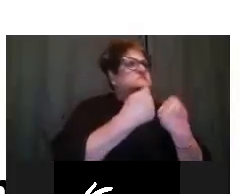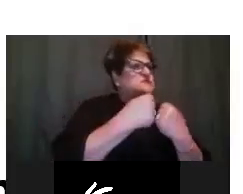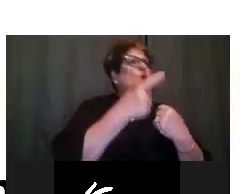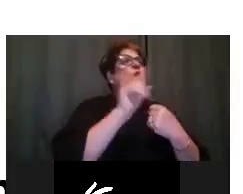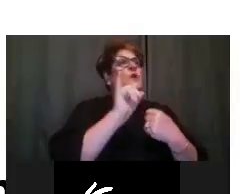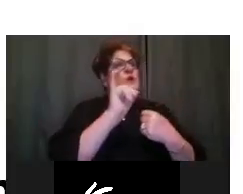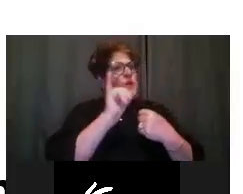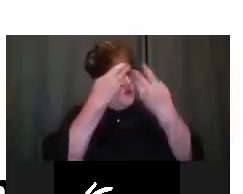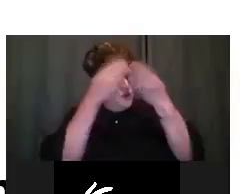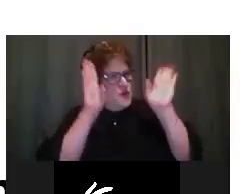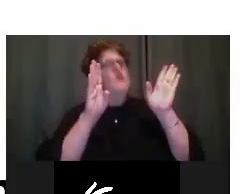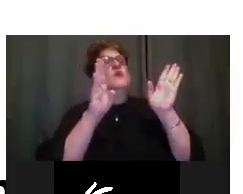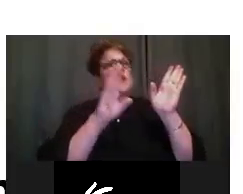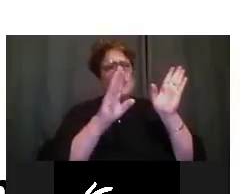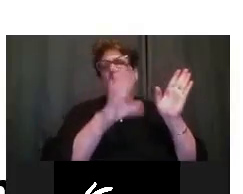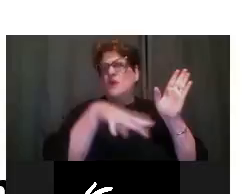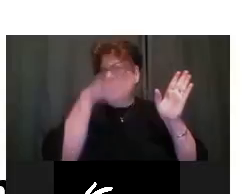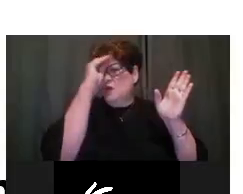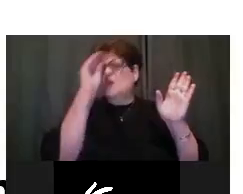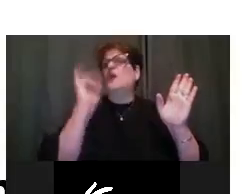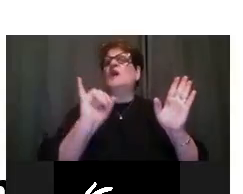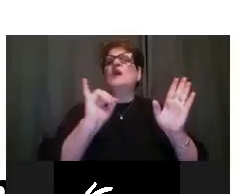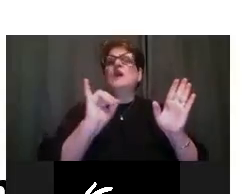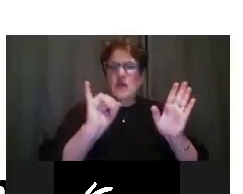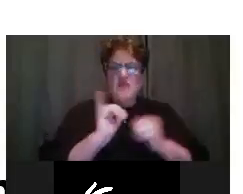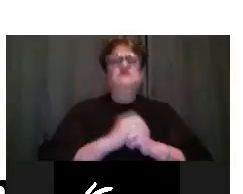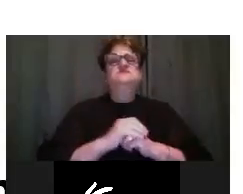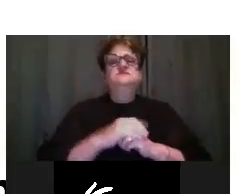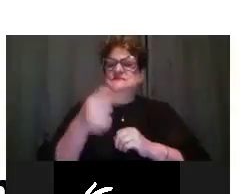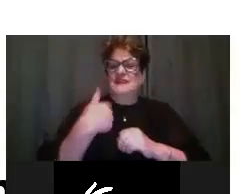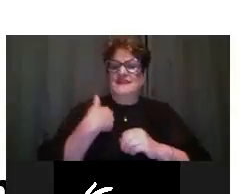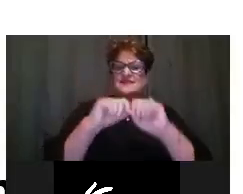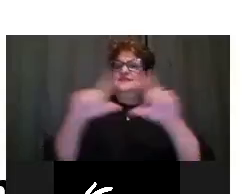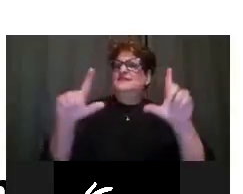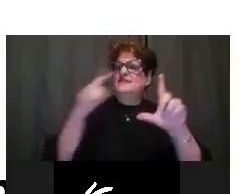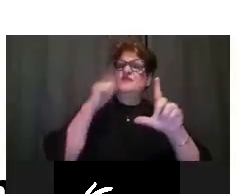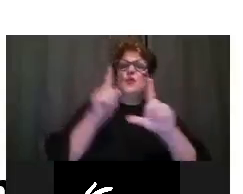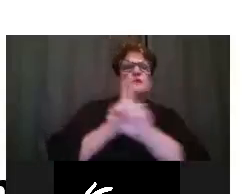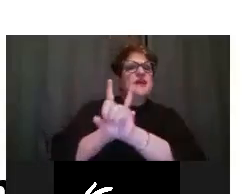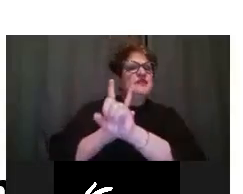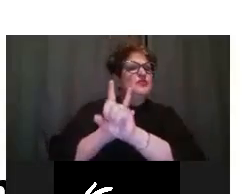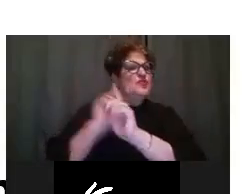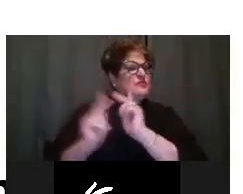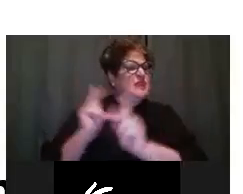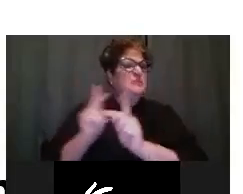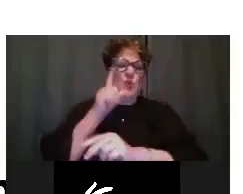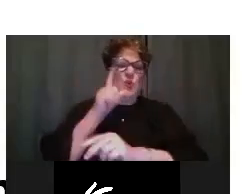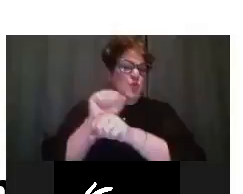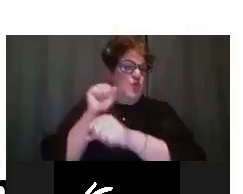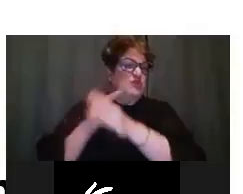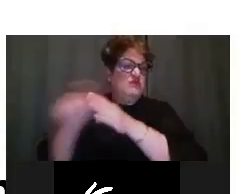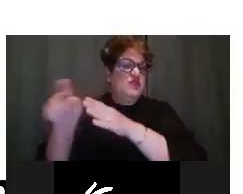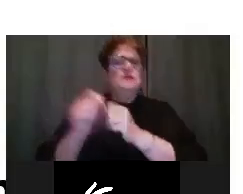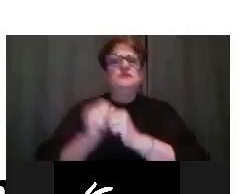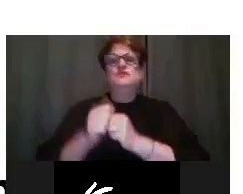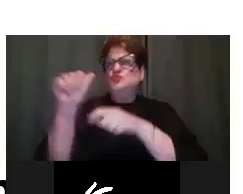which the previous slide mentioned how important it is for mentors and people in the field who train and